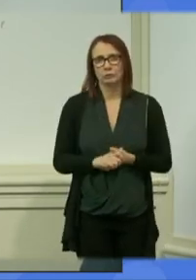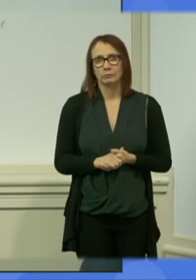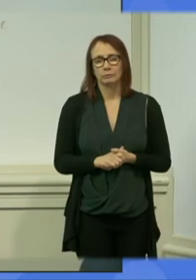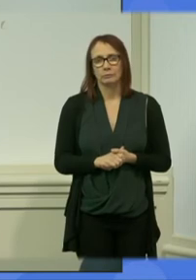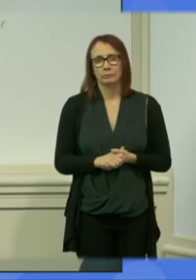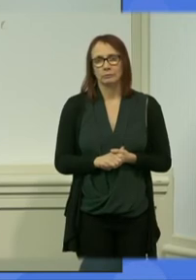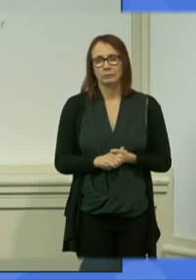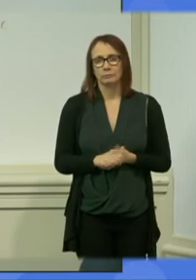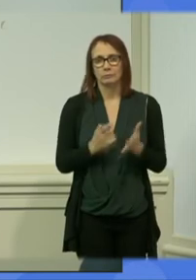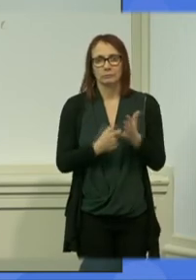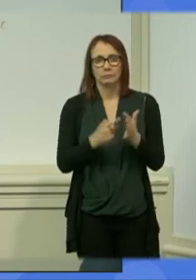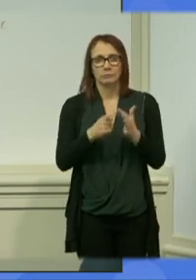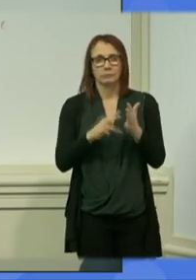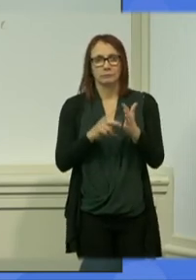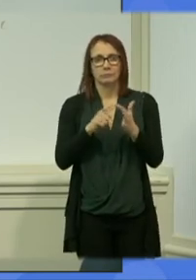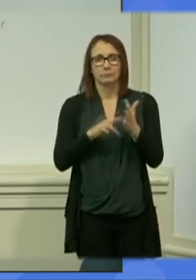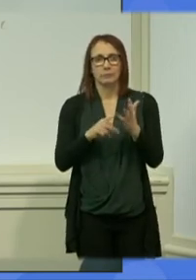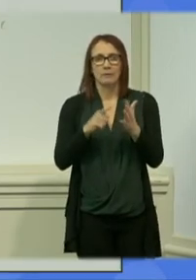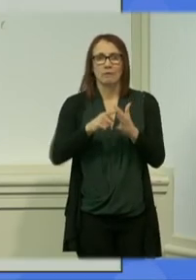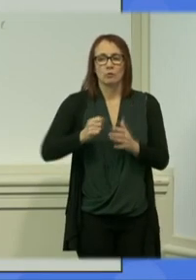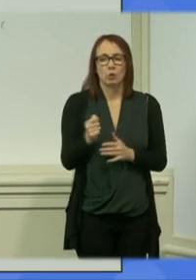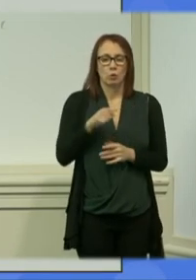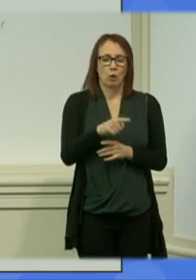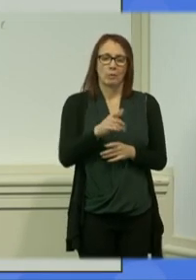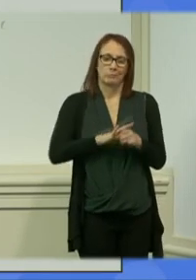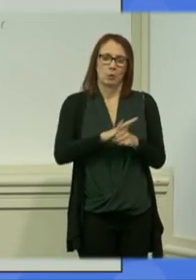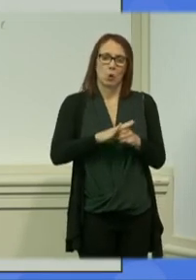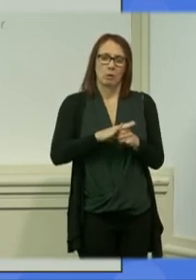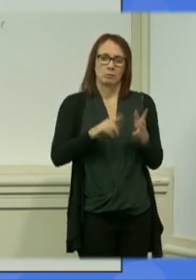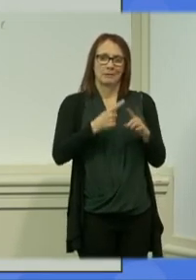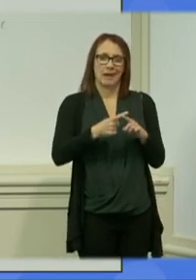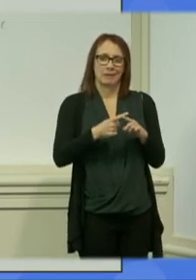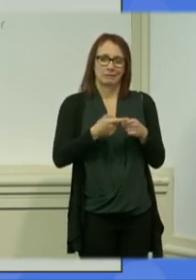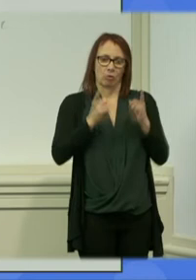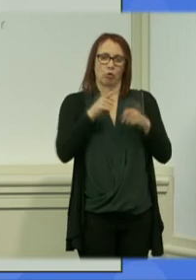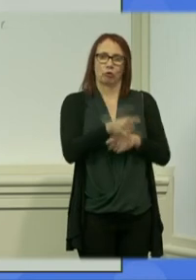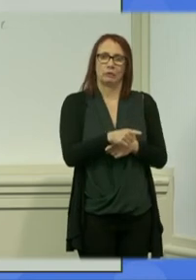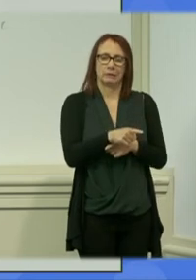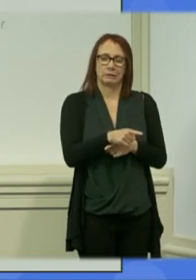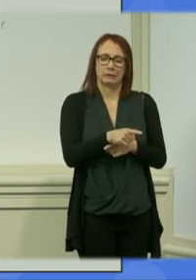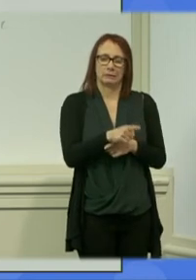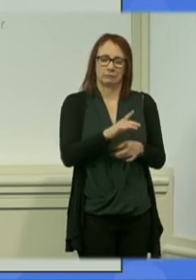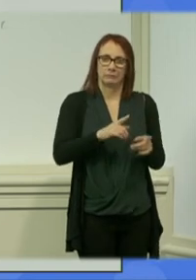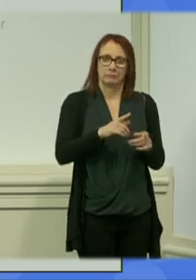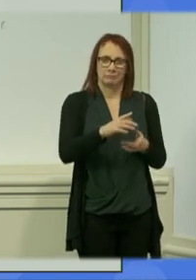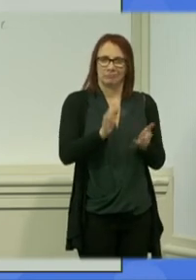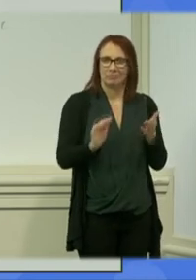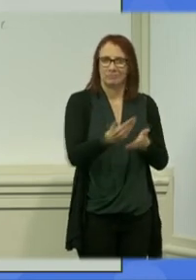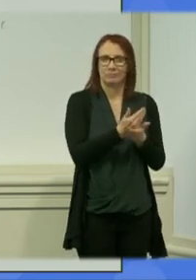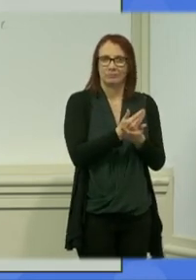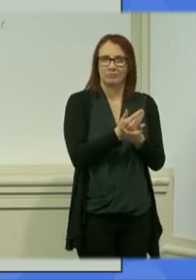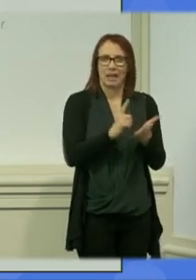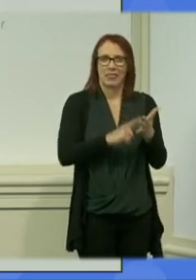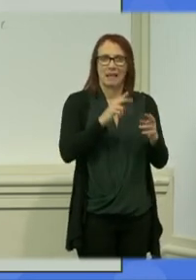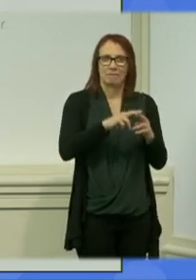Revenue Scotland, that's our local tax authority. They collect land and buildings transaction tax, landfill tax. The day